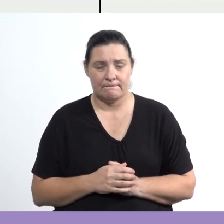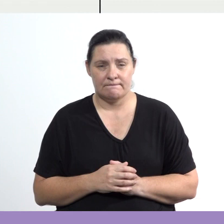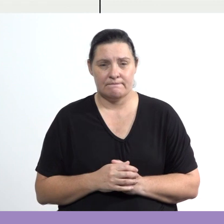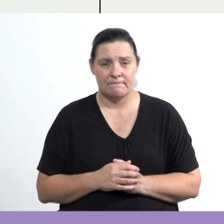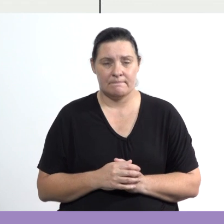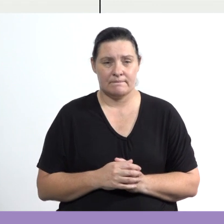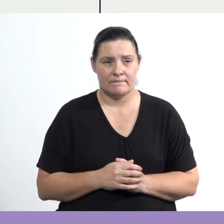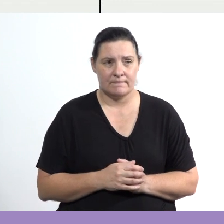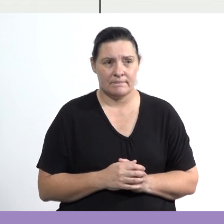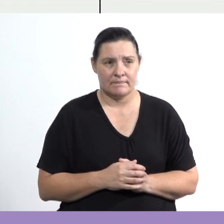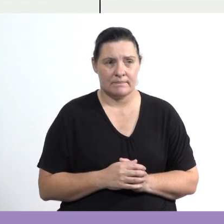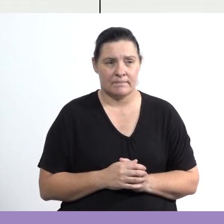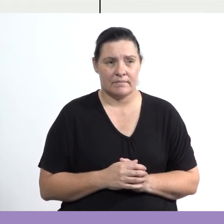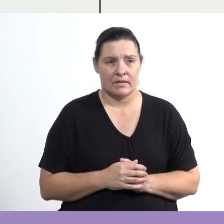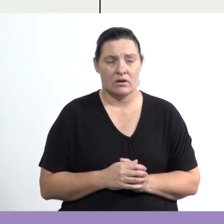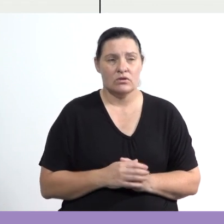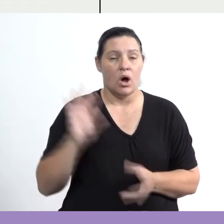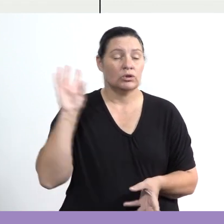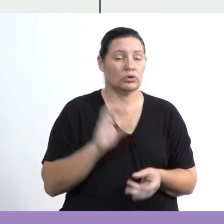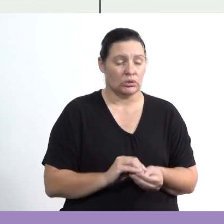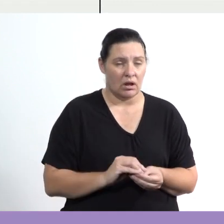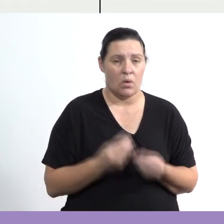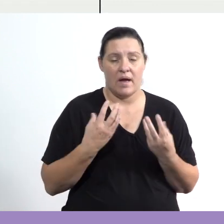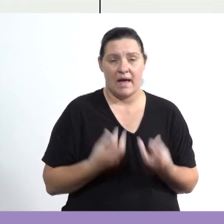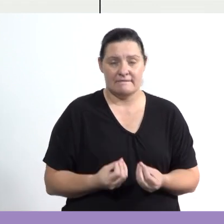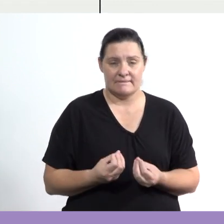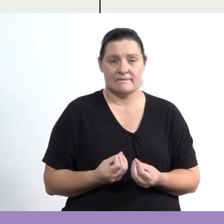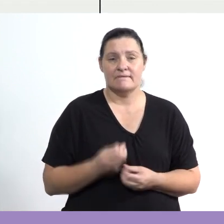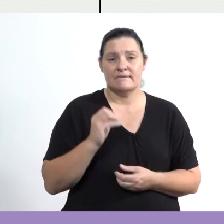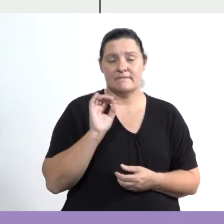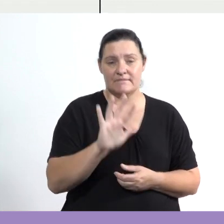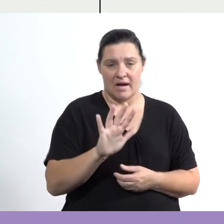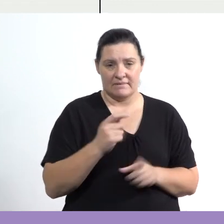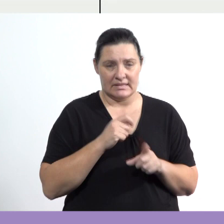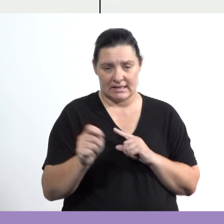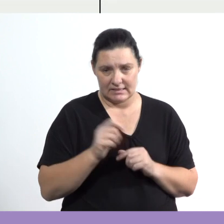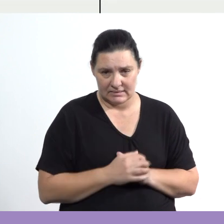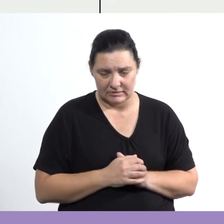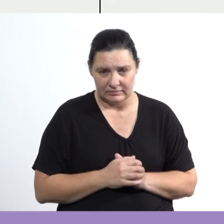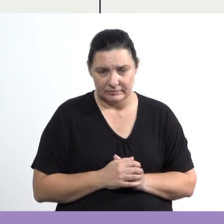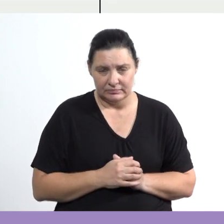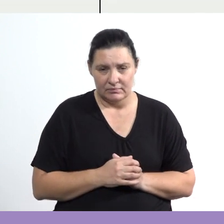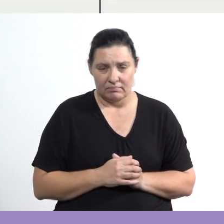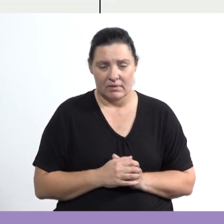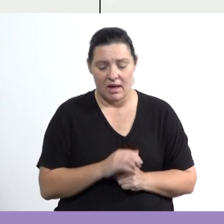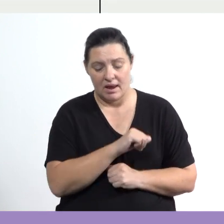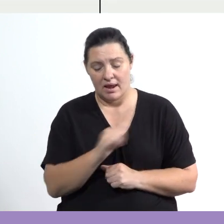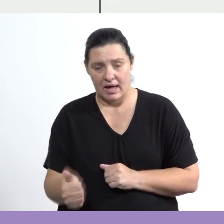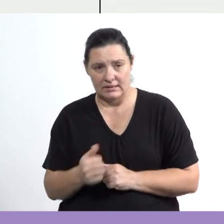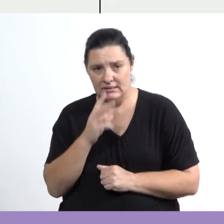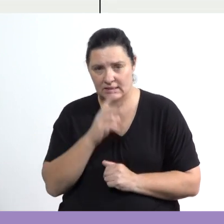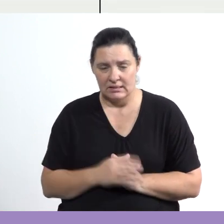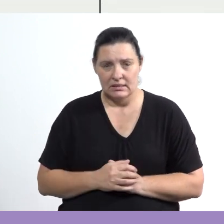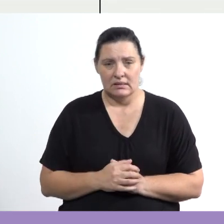one stick there, and that is where the 2 sticks come from. In total, we have there 5 sticks. So when we look